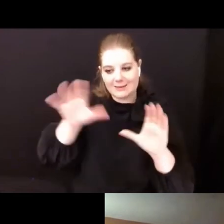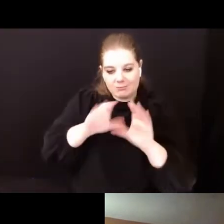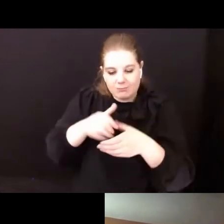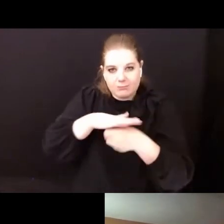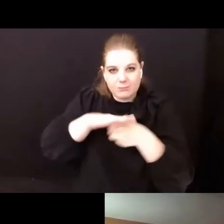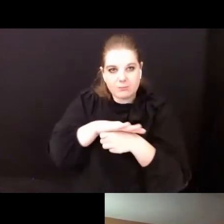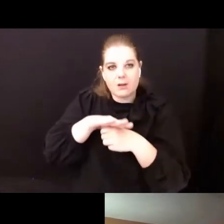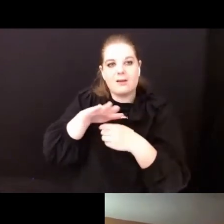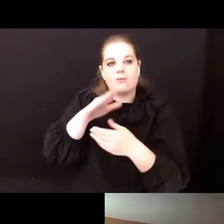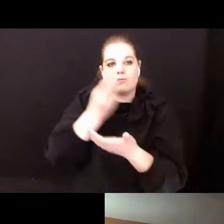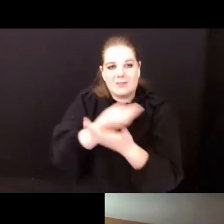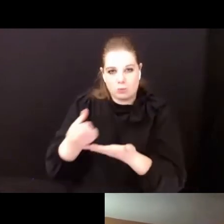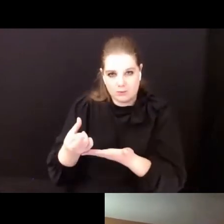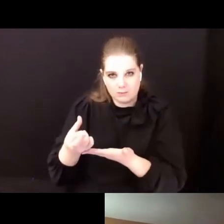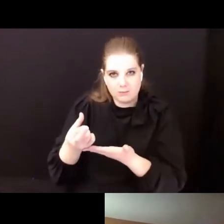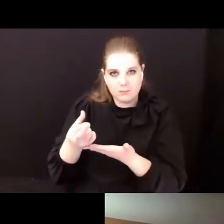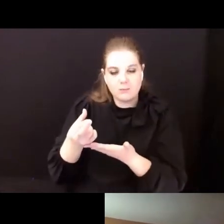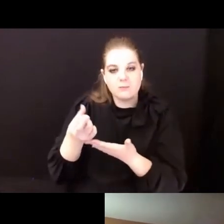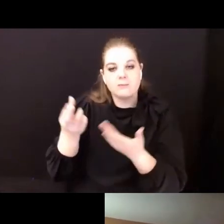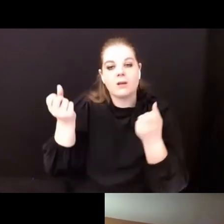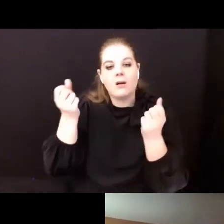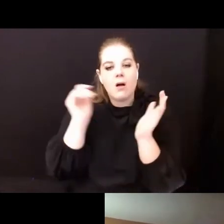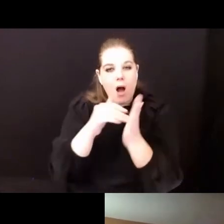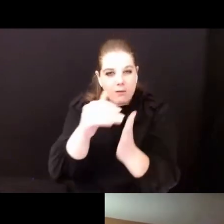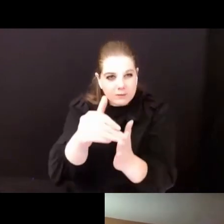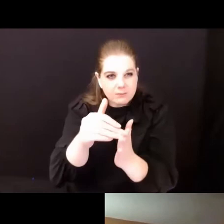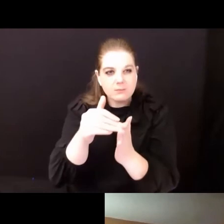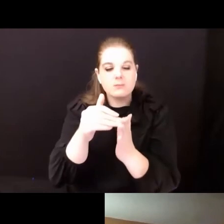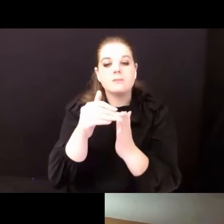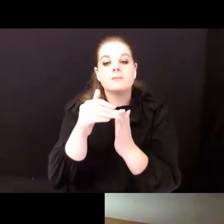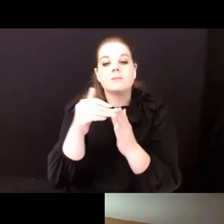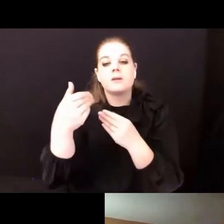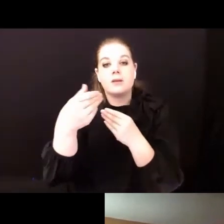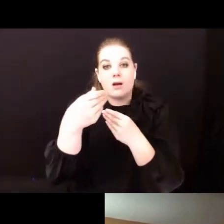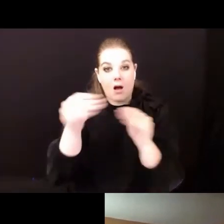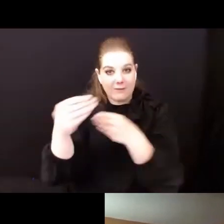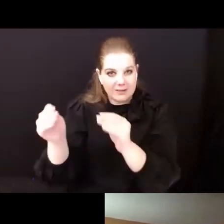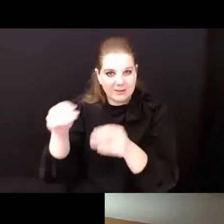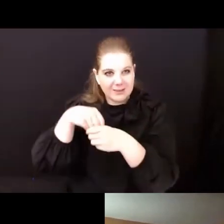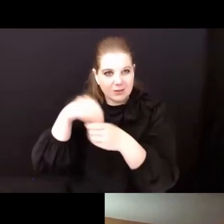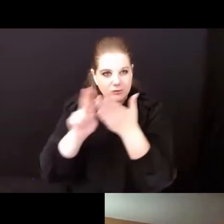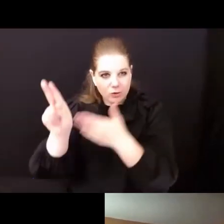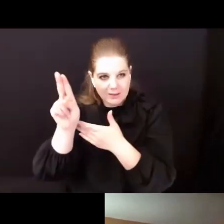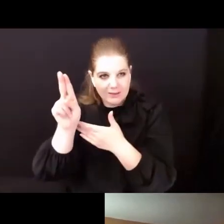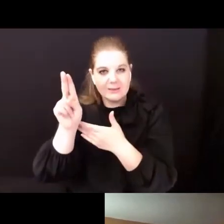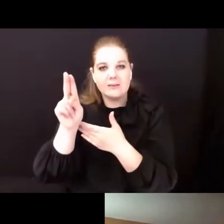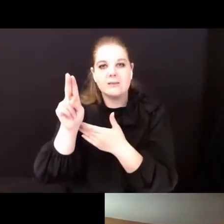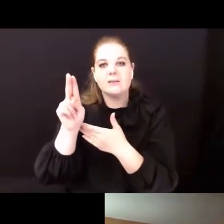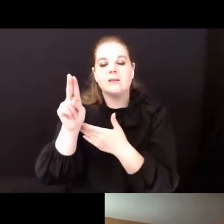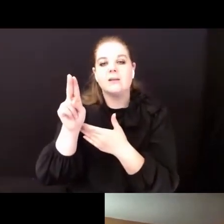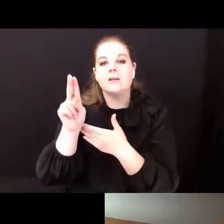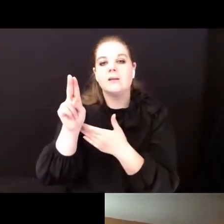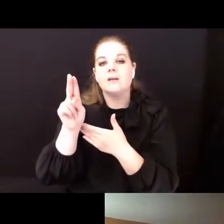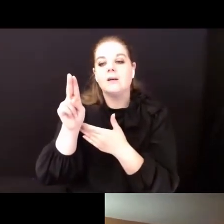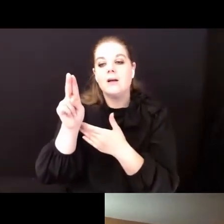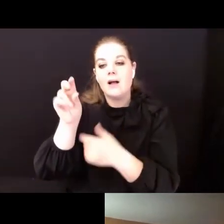disability offices at universities and institutions, that